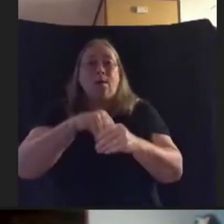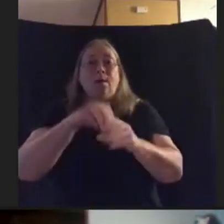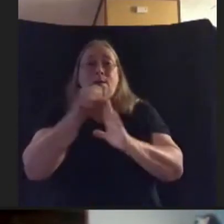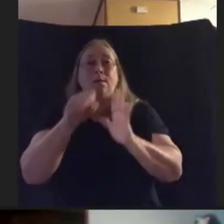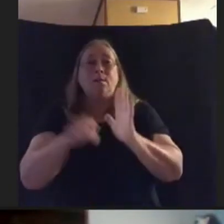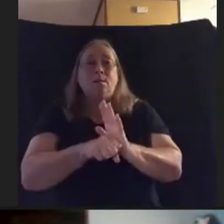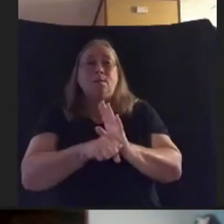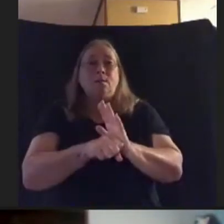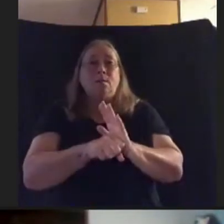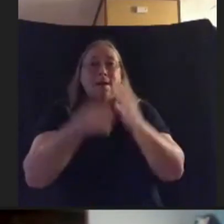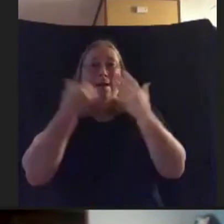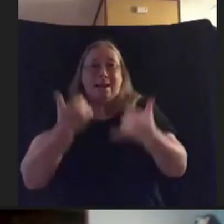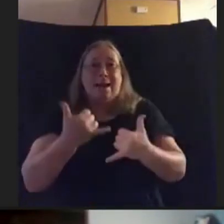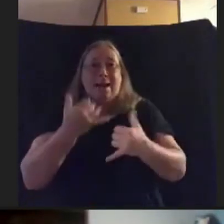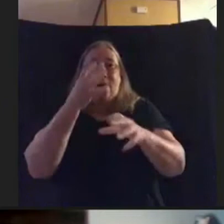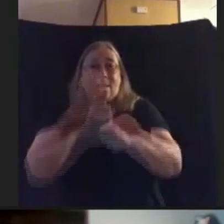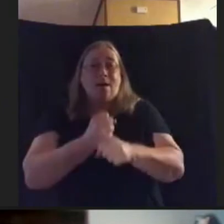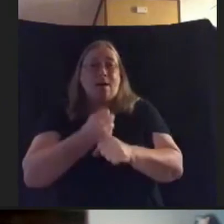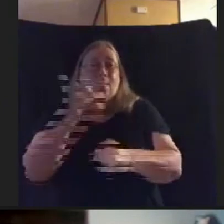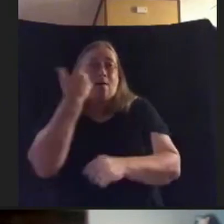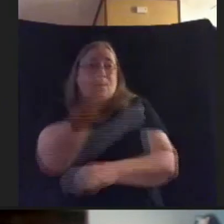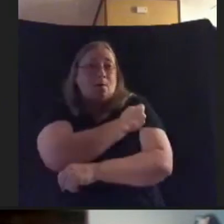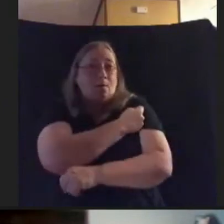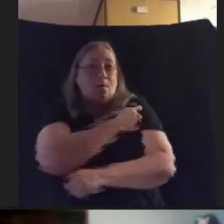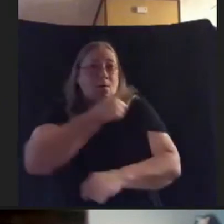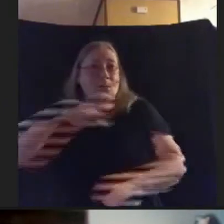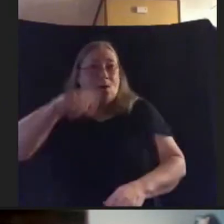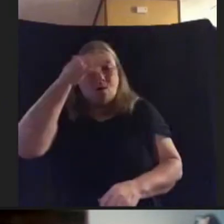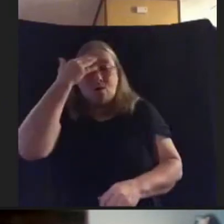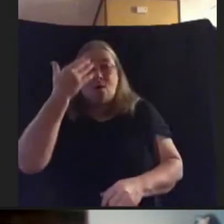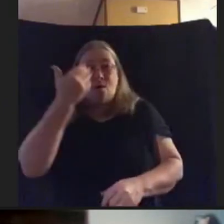a vaccine? Guys, do we know anything about that?